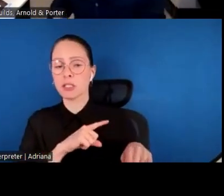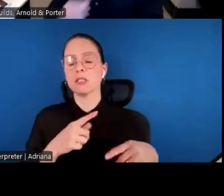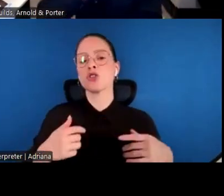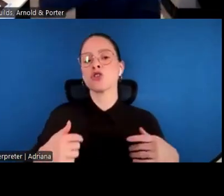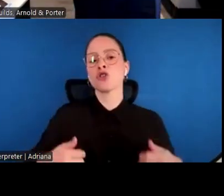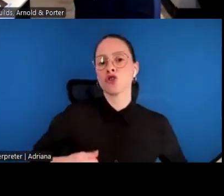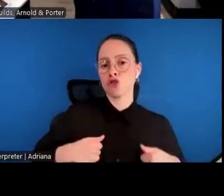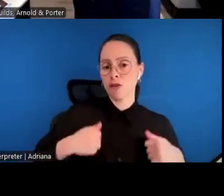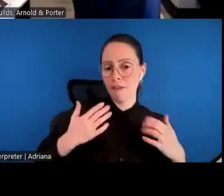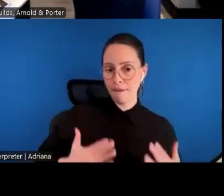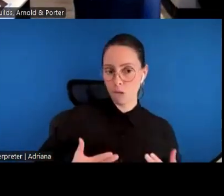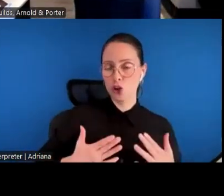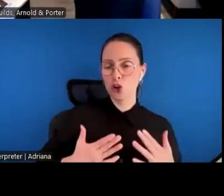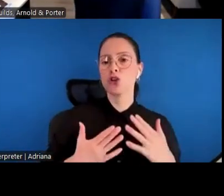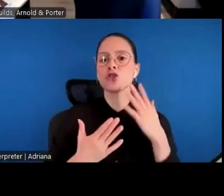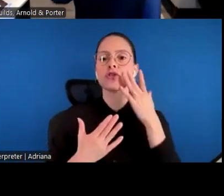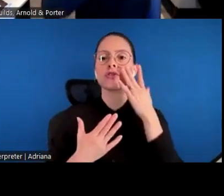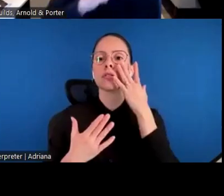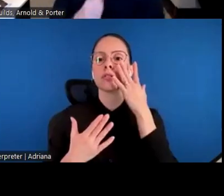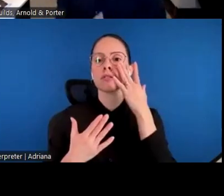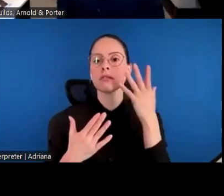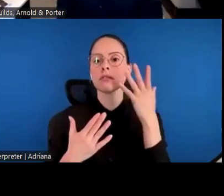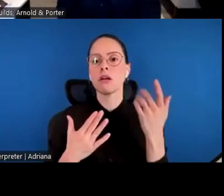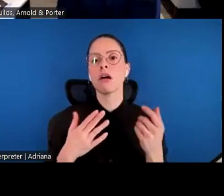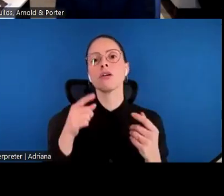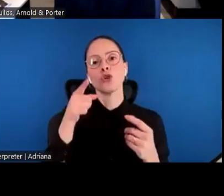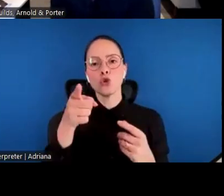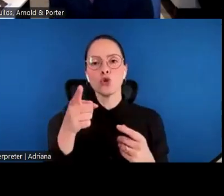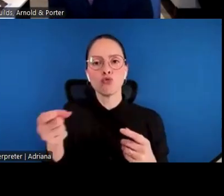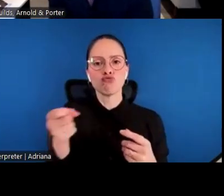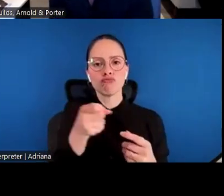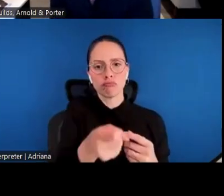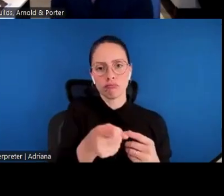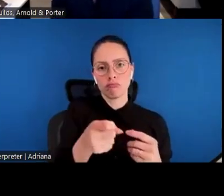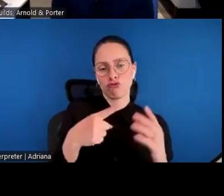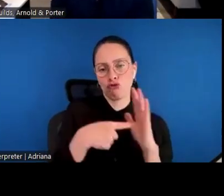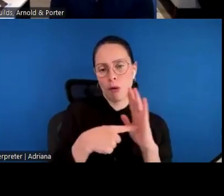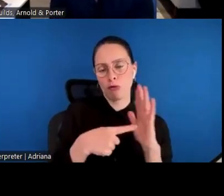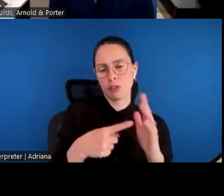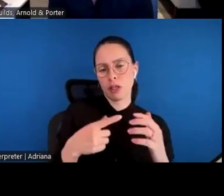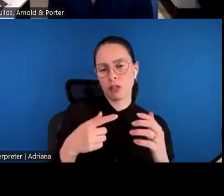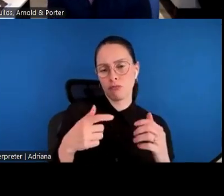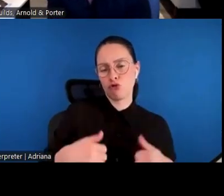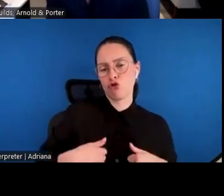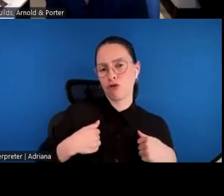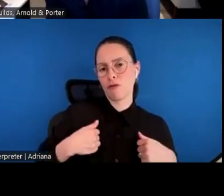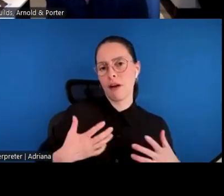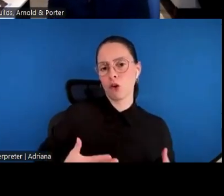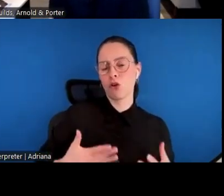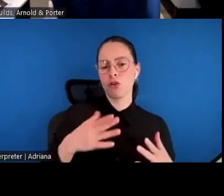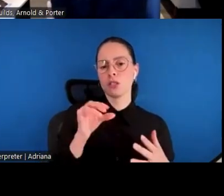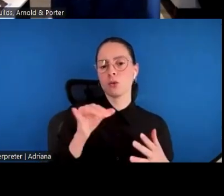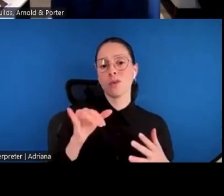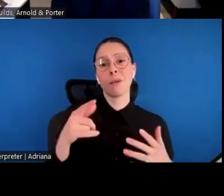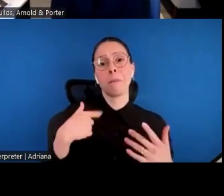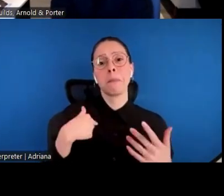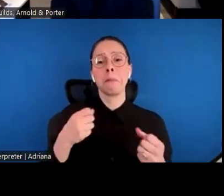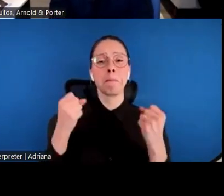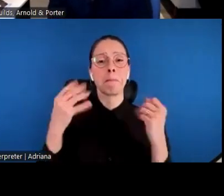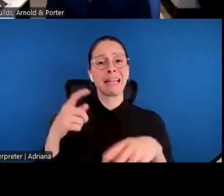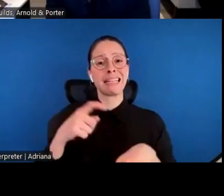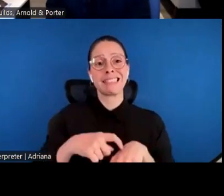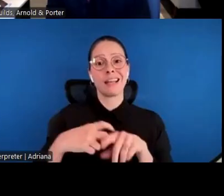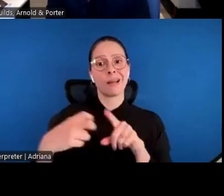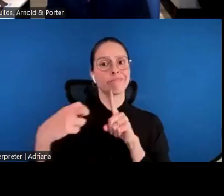be there representing the survivor as well. Many of my cases, however, I get later in the process. I am